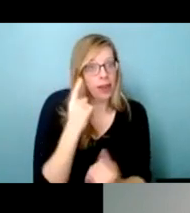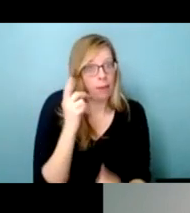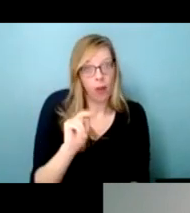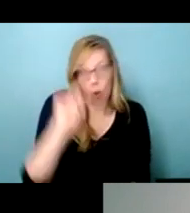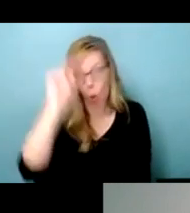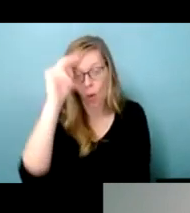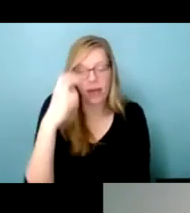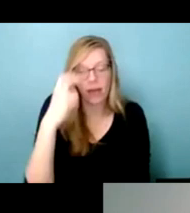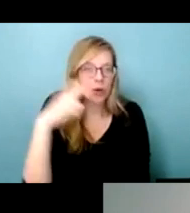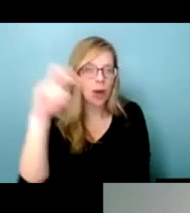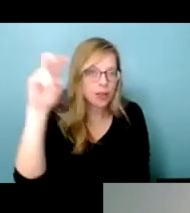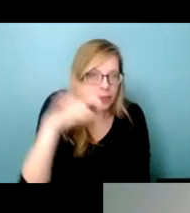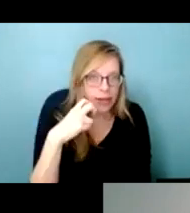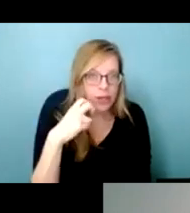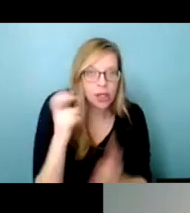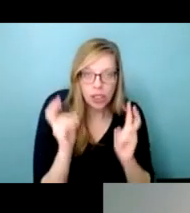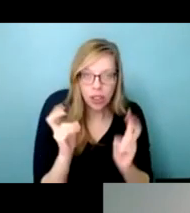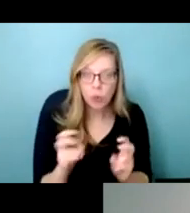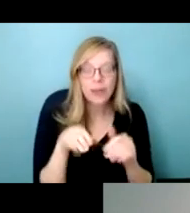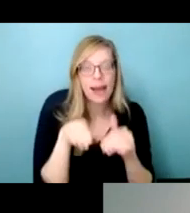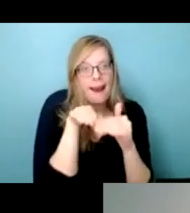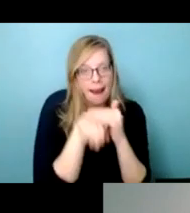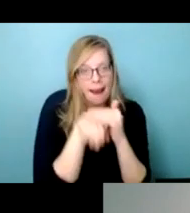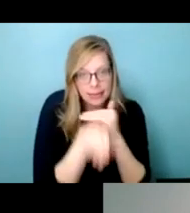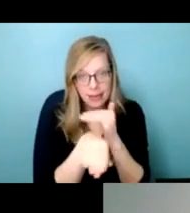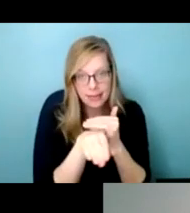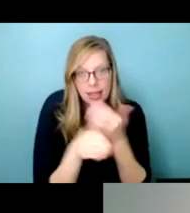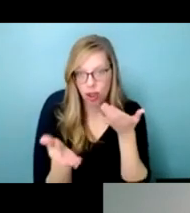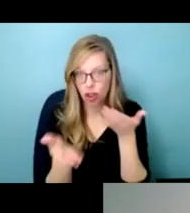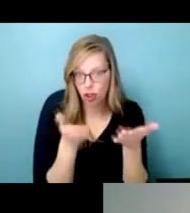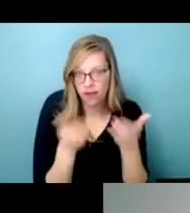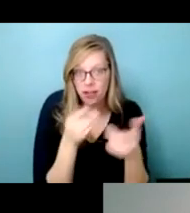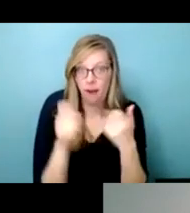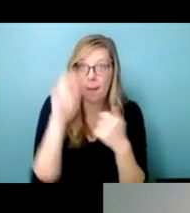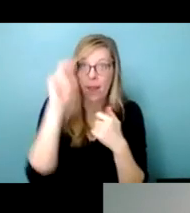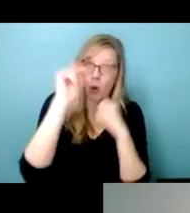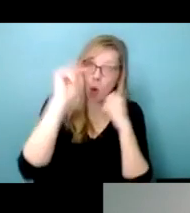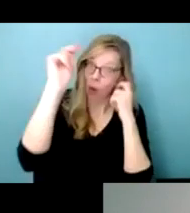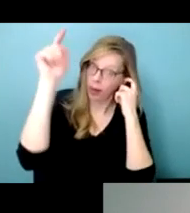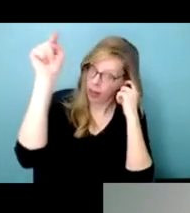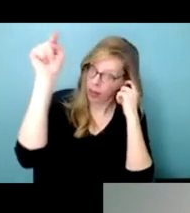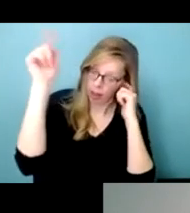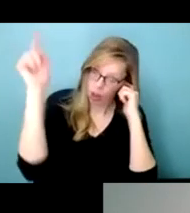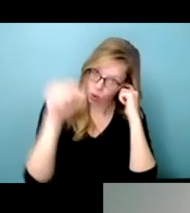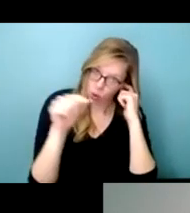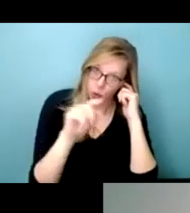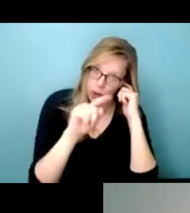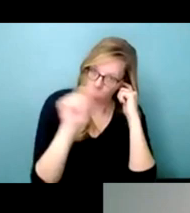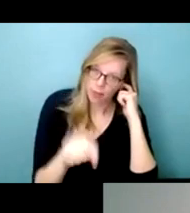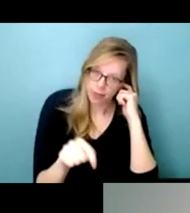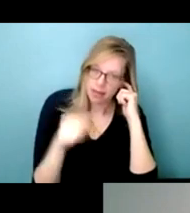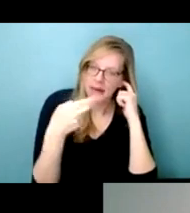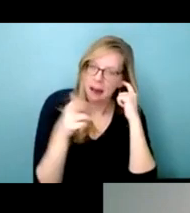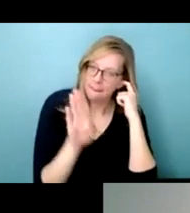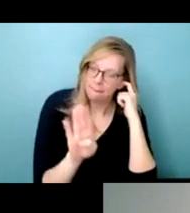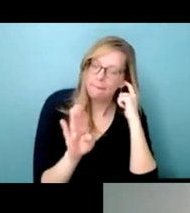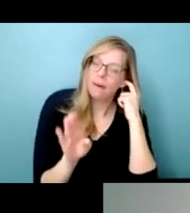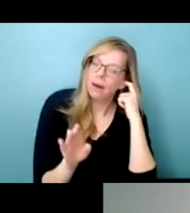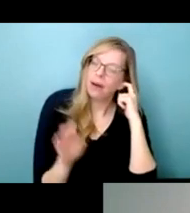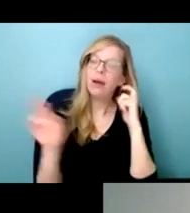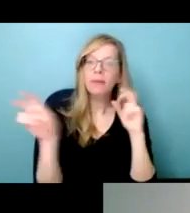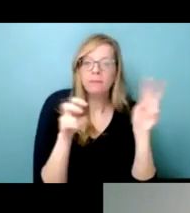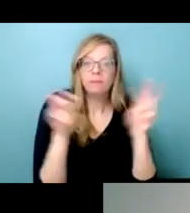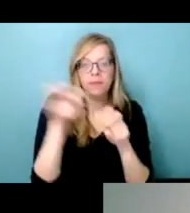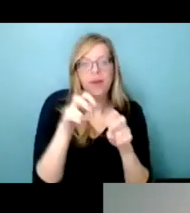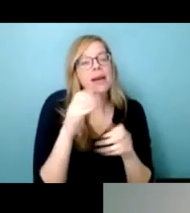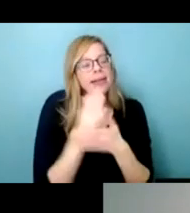and accessing service from our northern region into a, you know, a hub city, definitely we'll see some significant